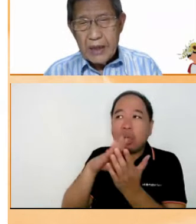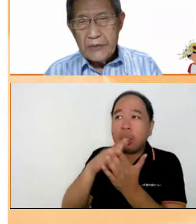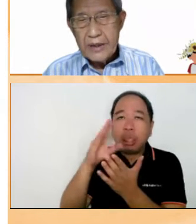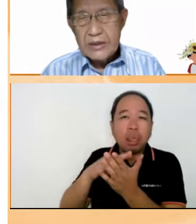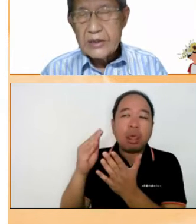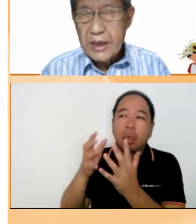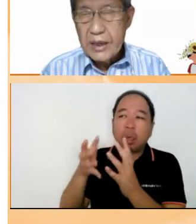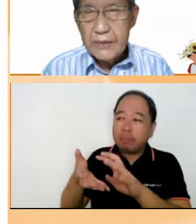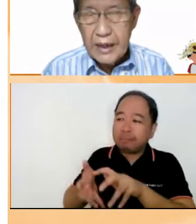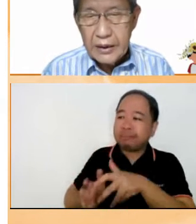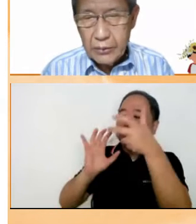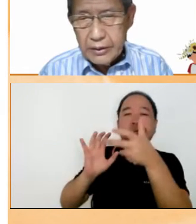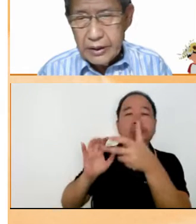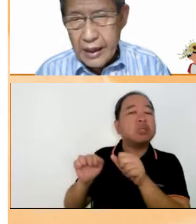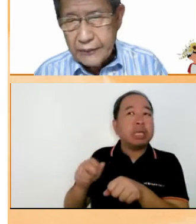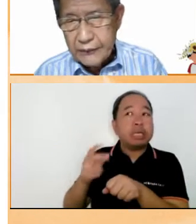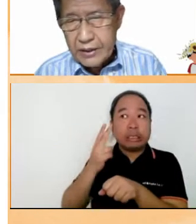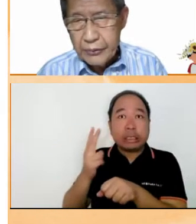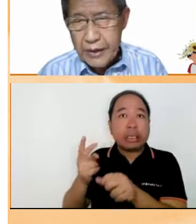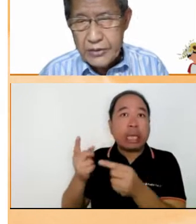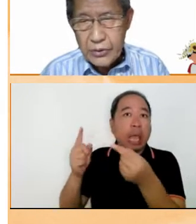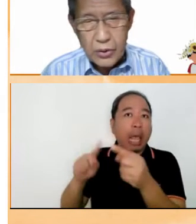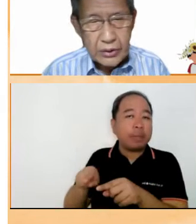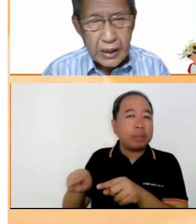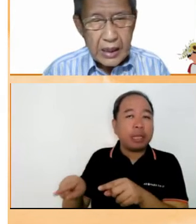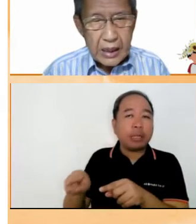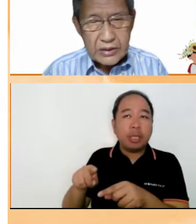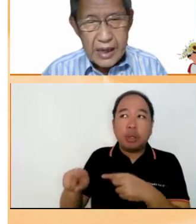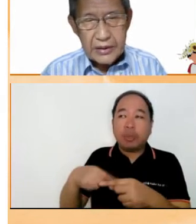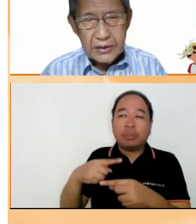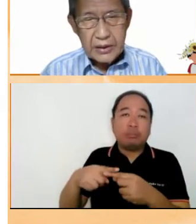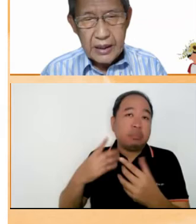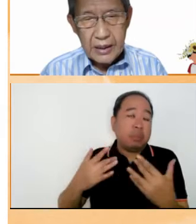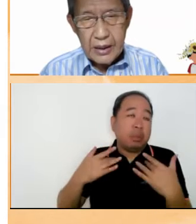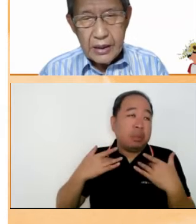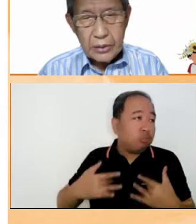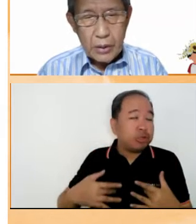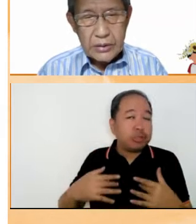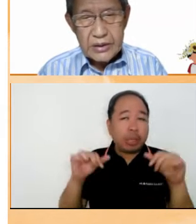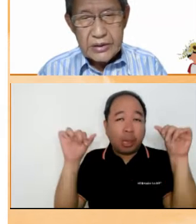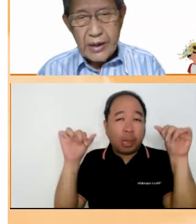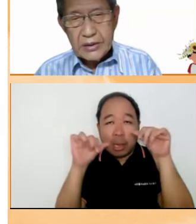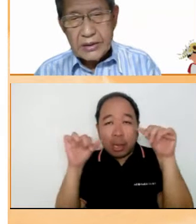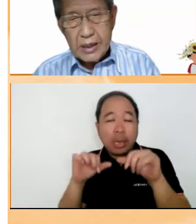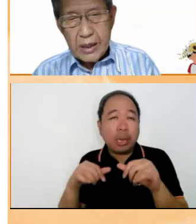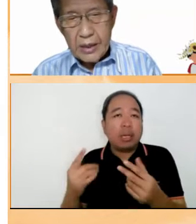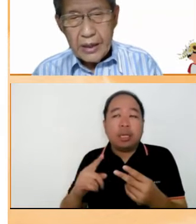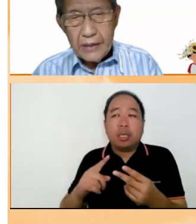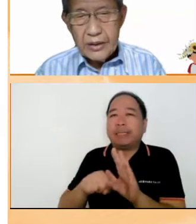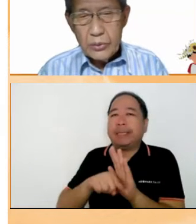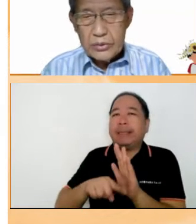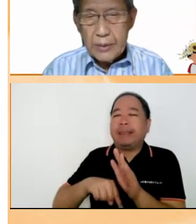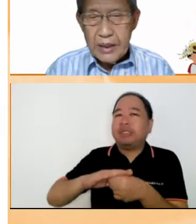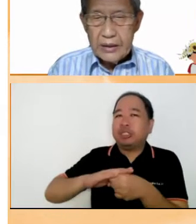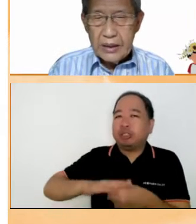can manifest itself later on in life as depression, anxiety. Toxic stress may have